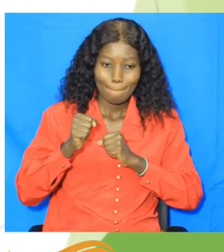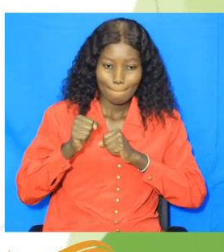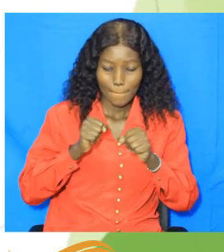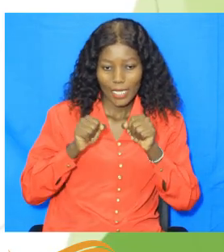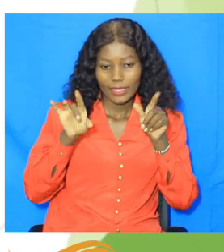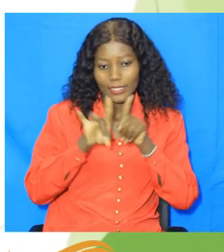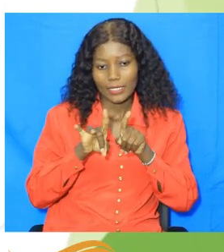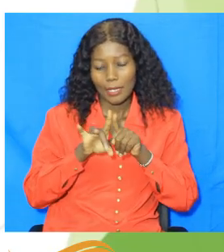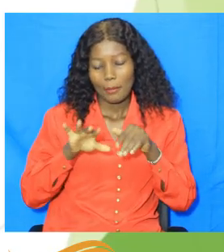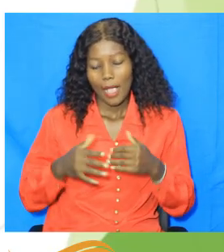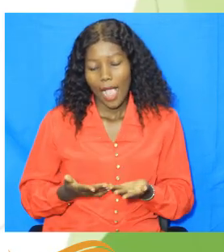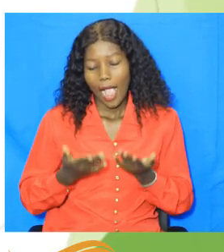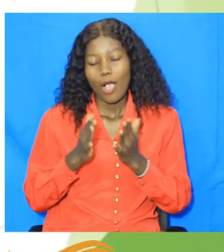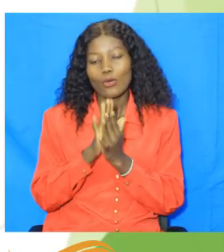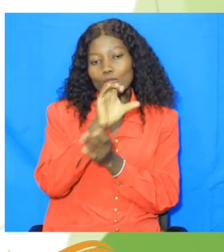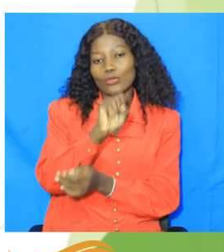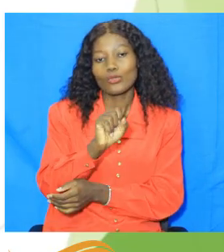strike, and how